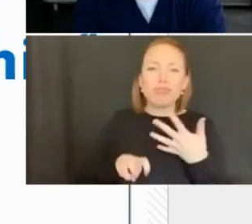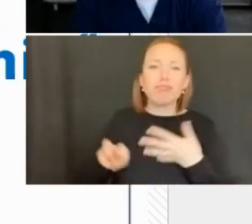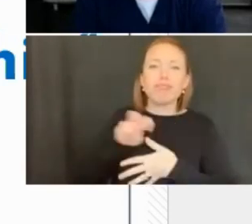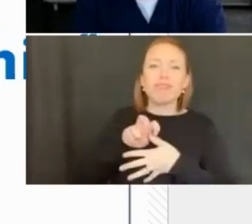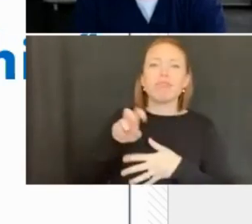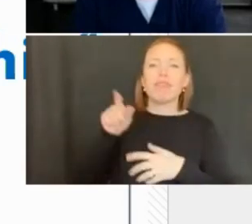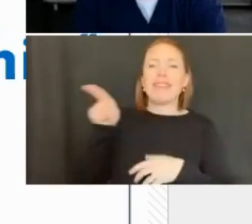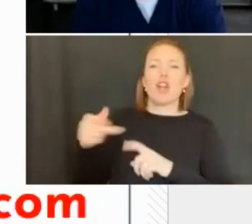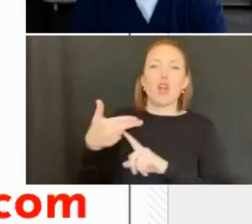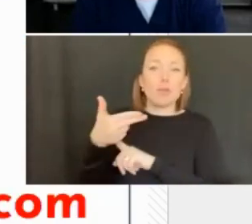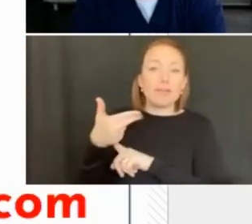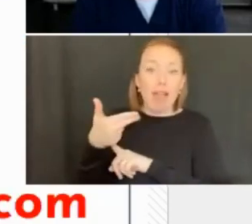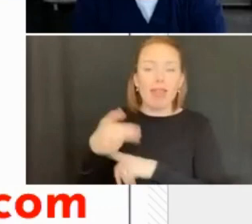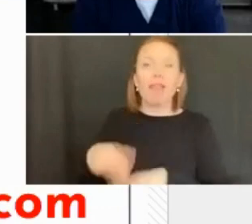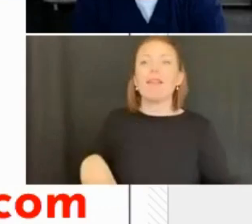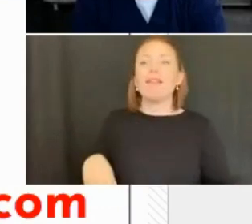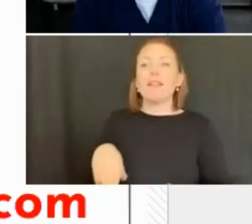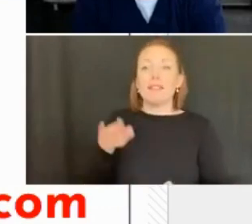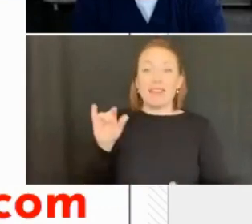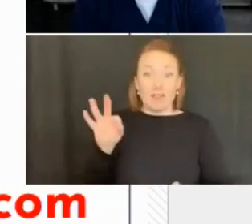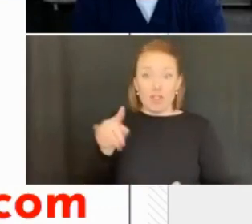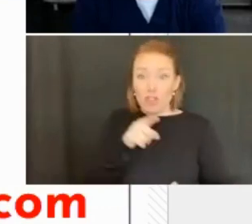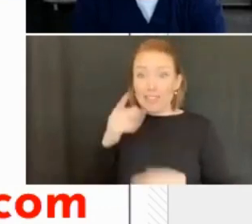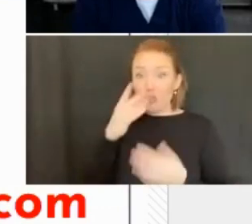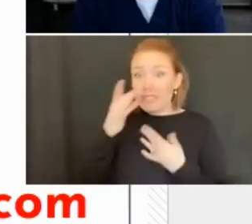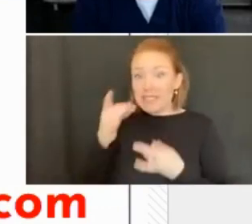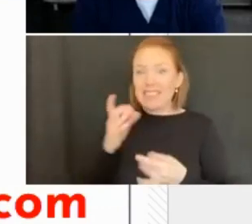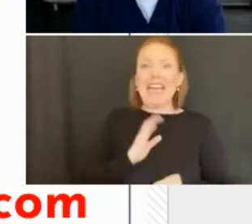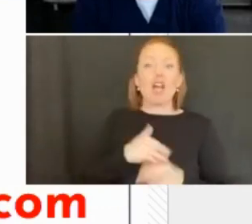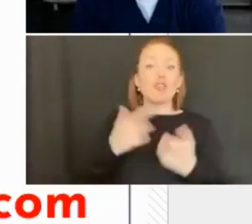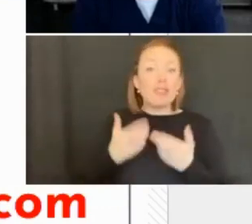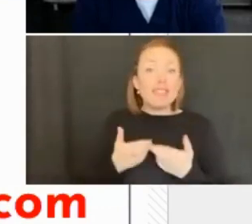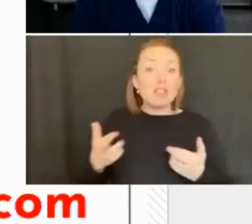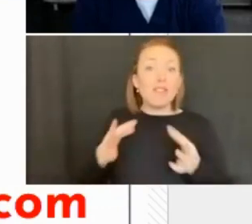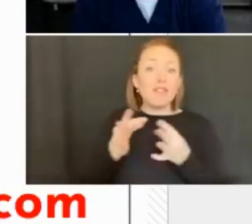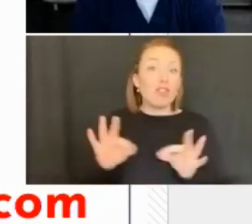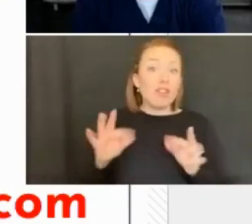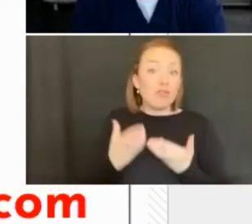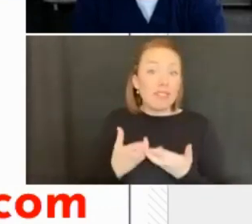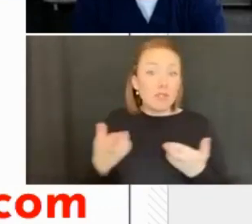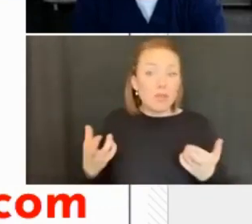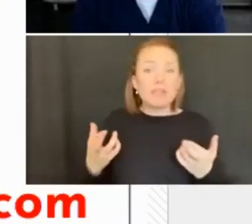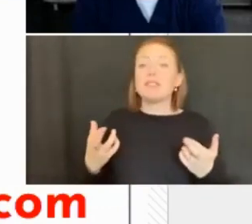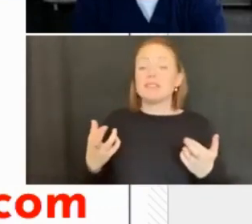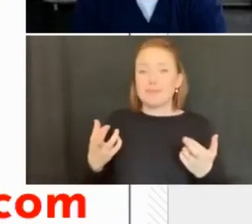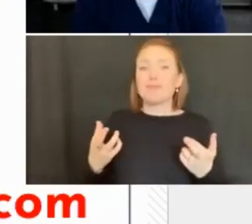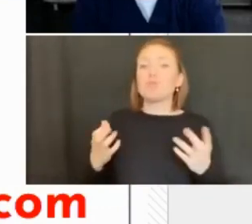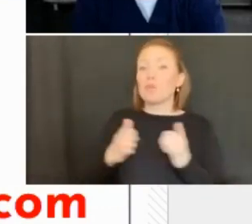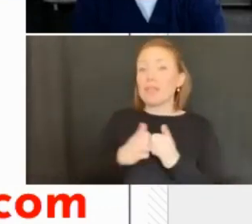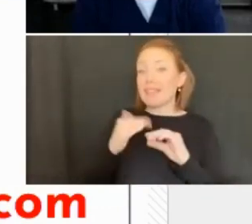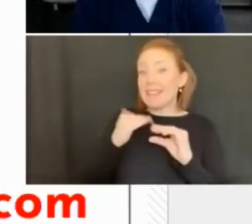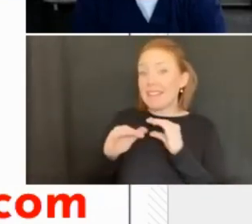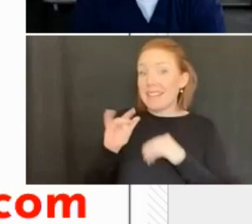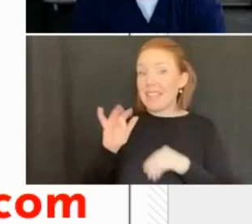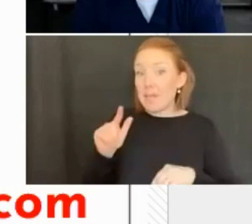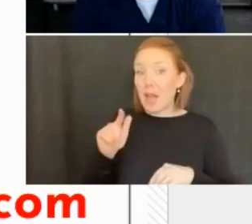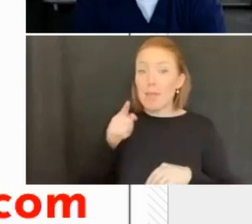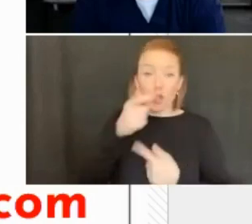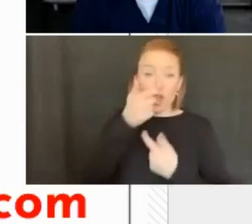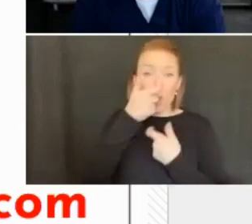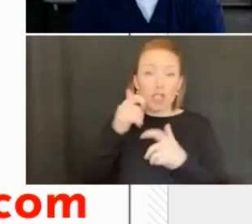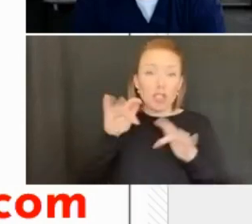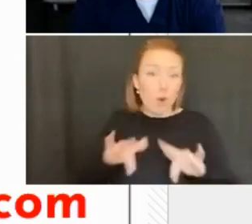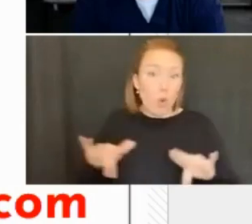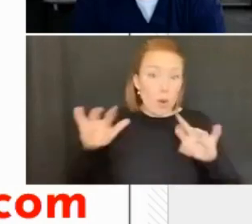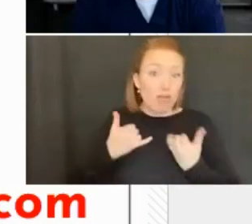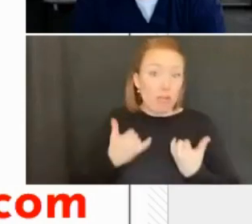hotel. If you'd like our resources, our free resources through email, because you're watching on a recording, email